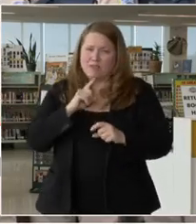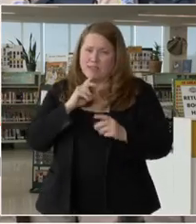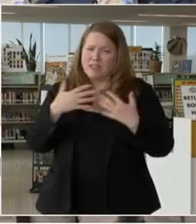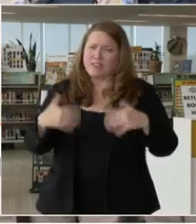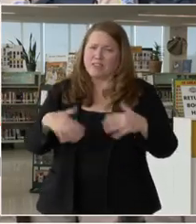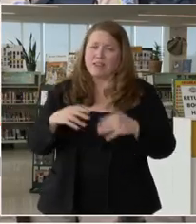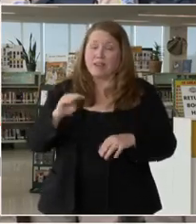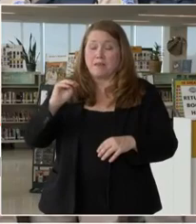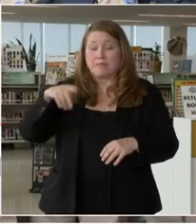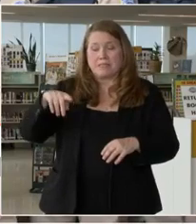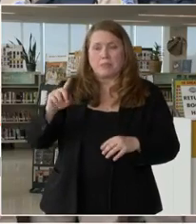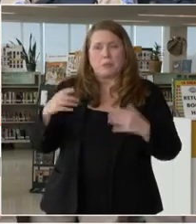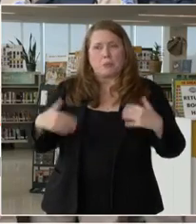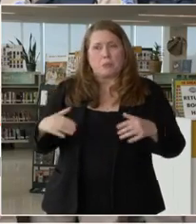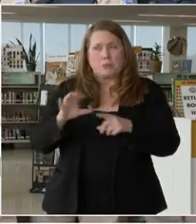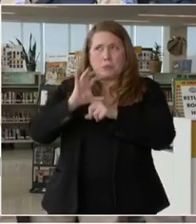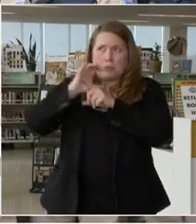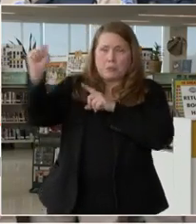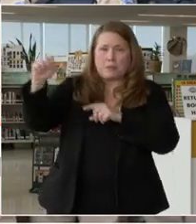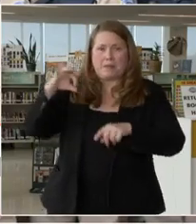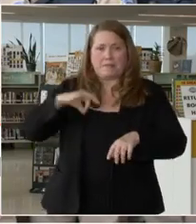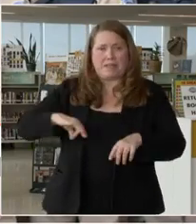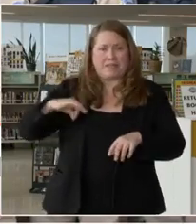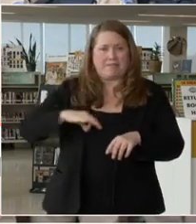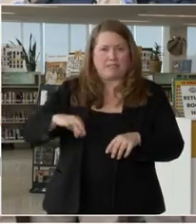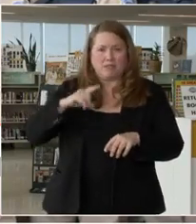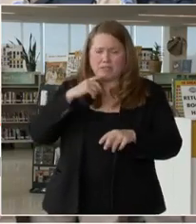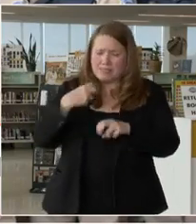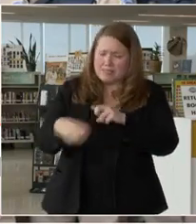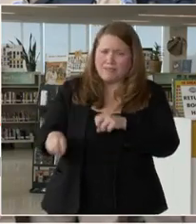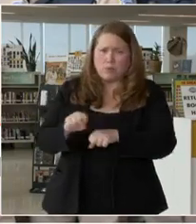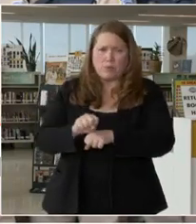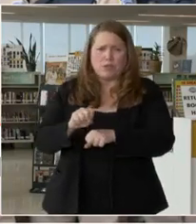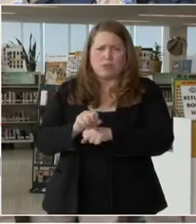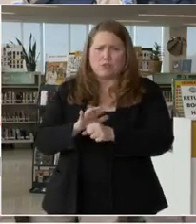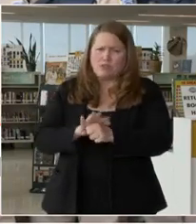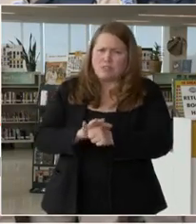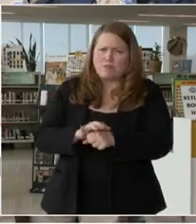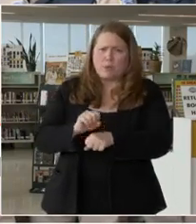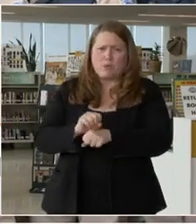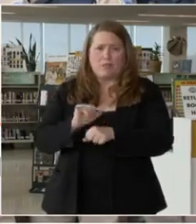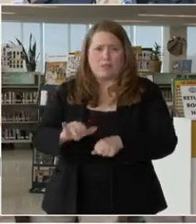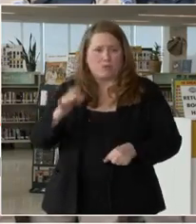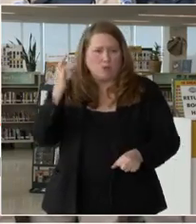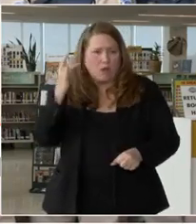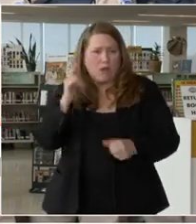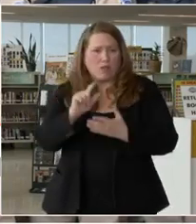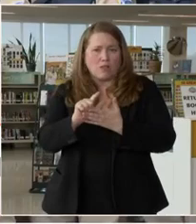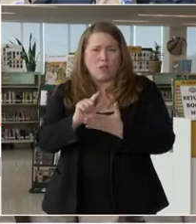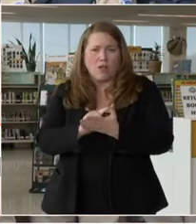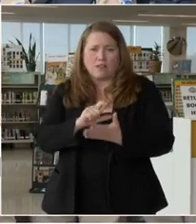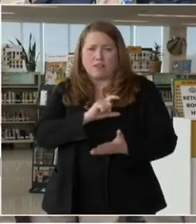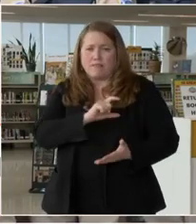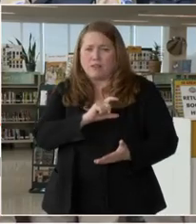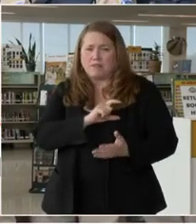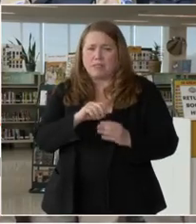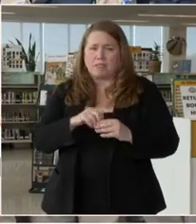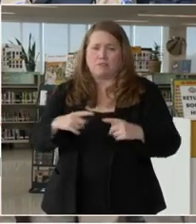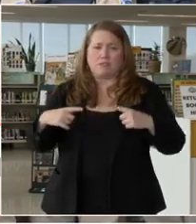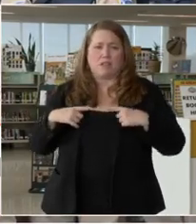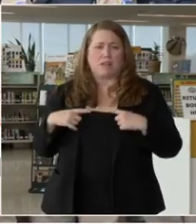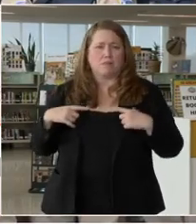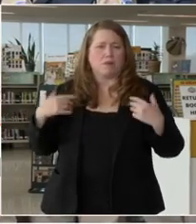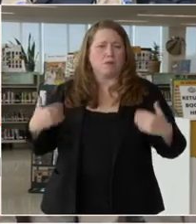good benefit. So the benefits that you get, because it's tough work and it's stressful work, and that's why law enforcement people earn a retirement,